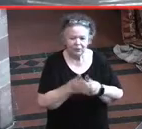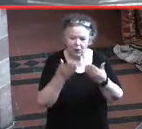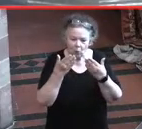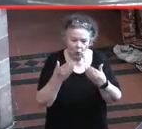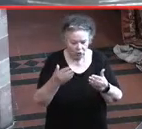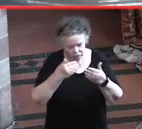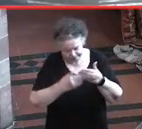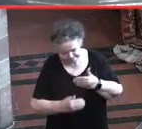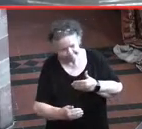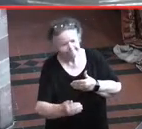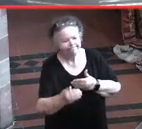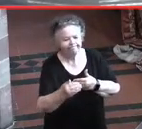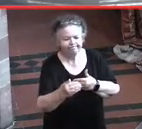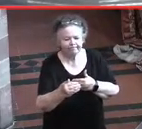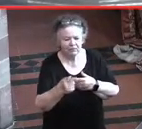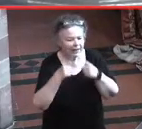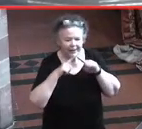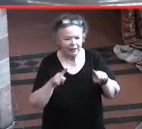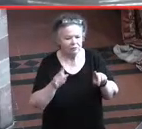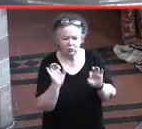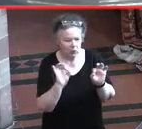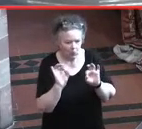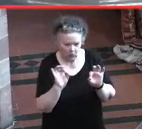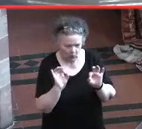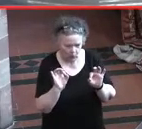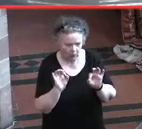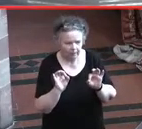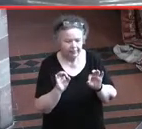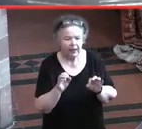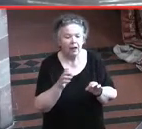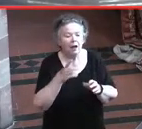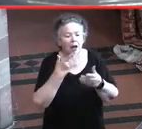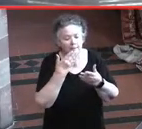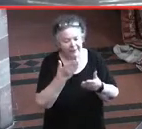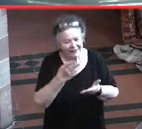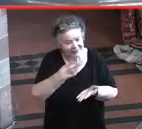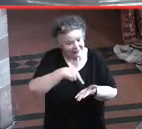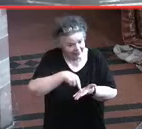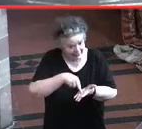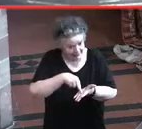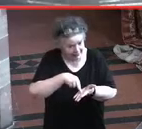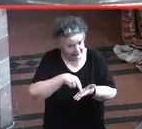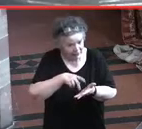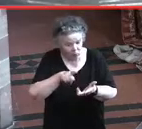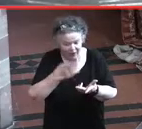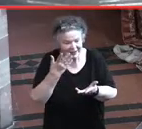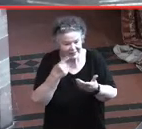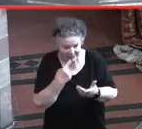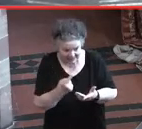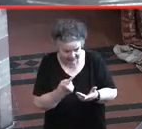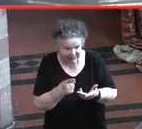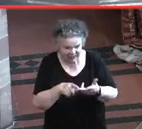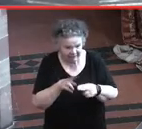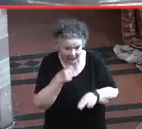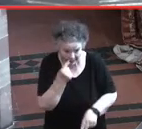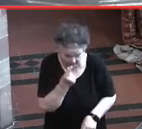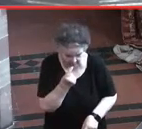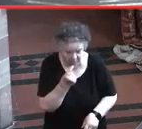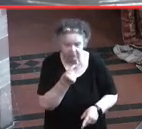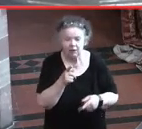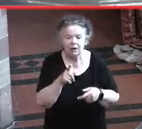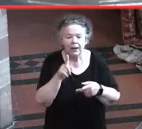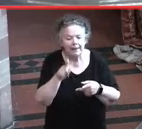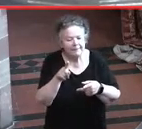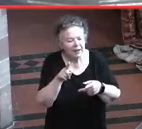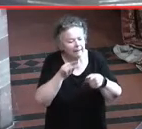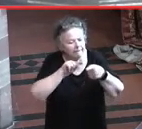proceed largely unannounced. Please stand as indicated if you are comfortable, except at